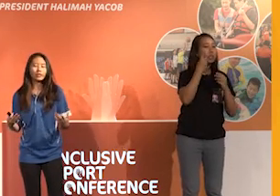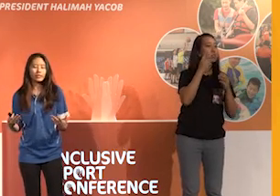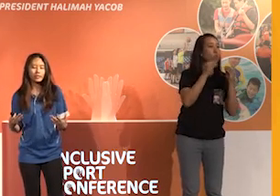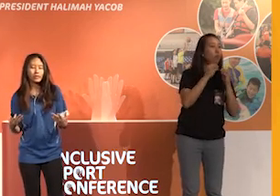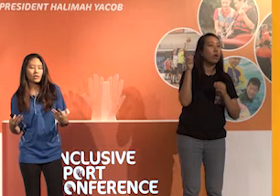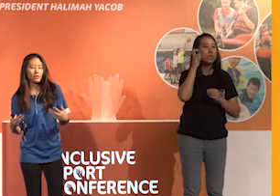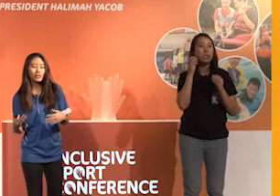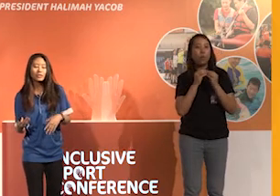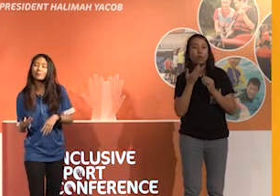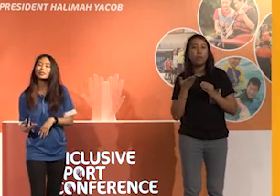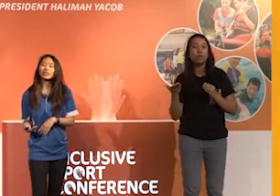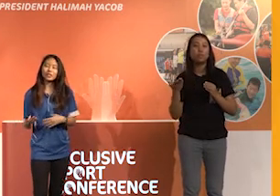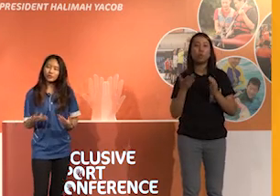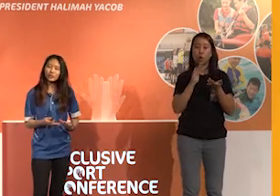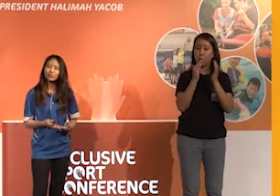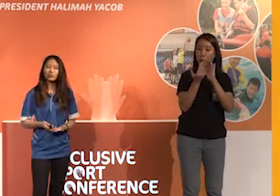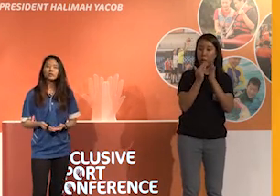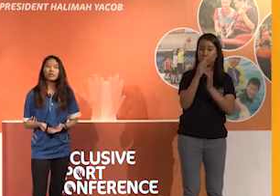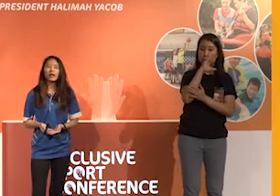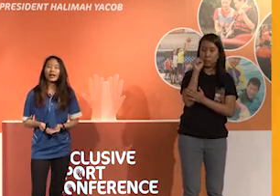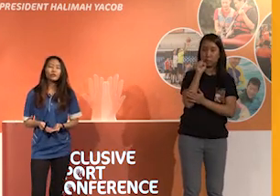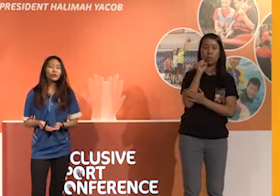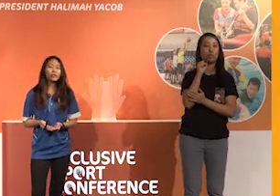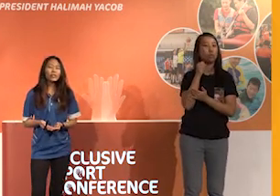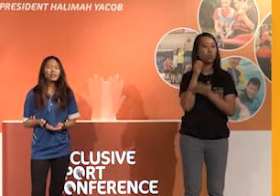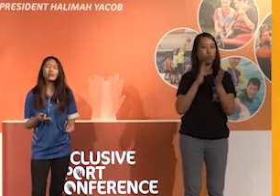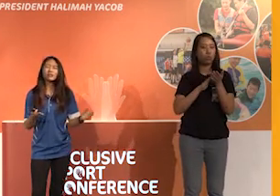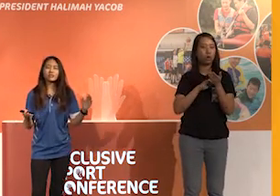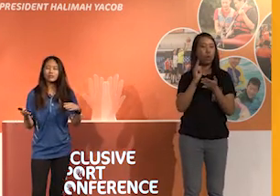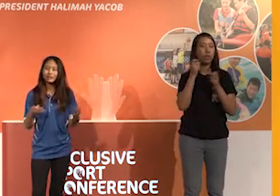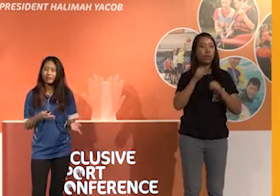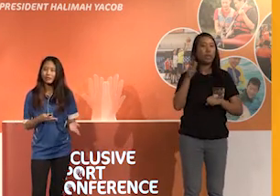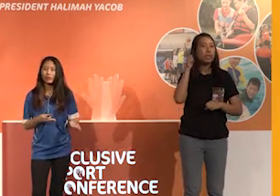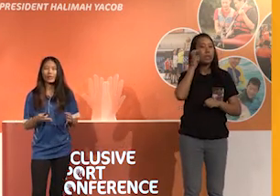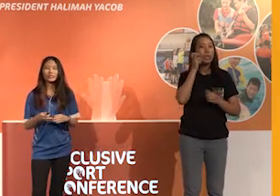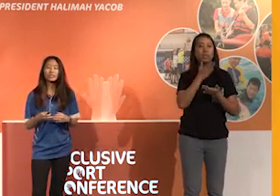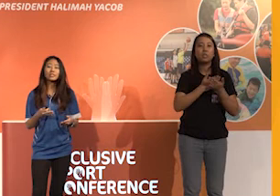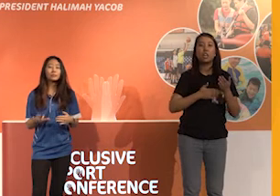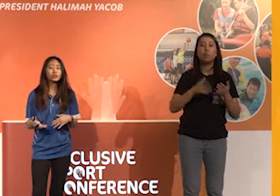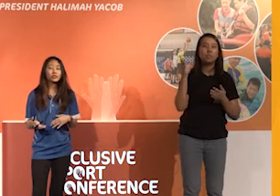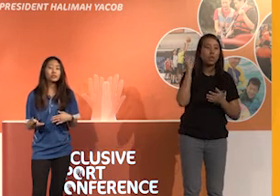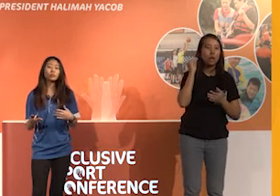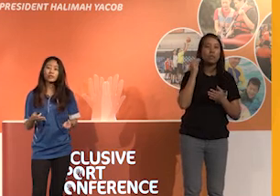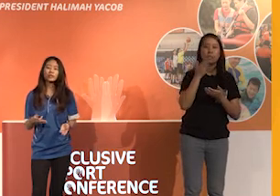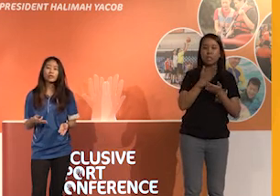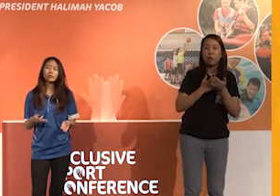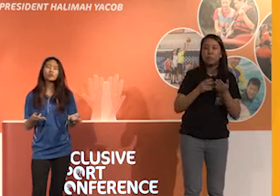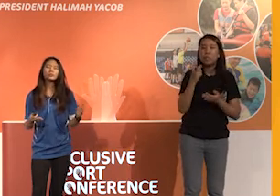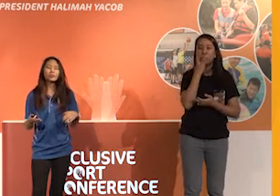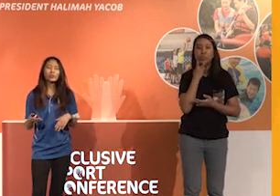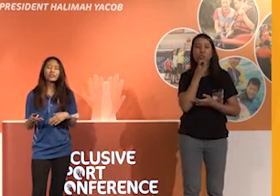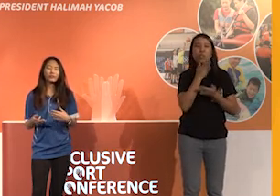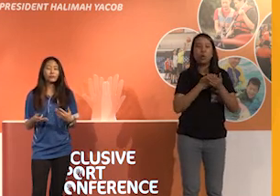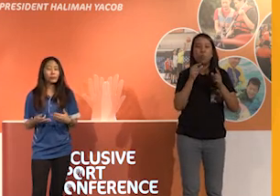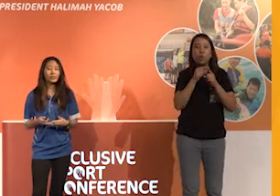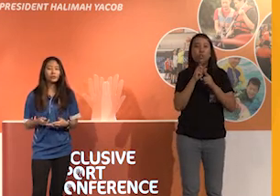more things. Because compared to a Canossian school, I could only hear a certain sounds or like certain speech, certain words, which could